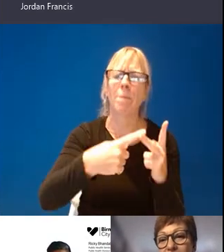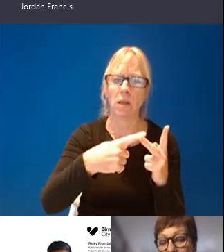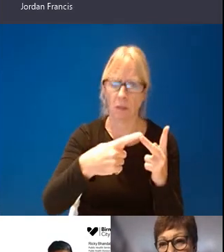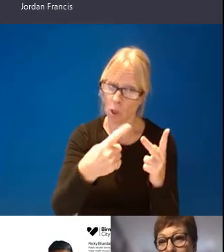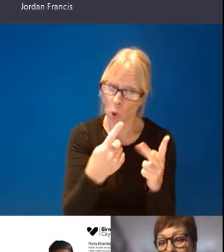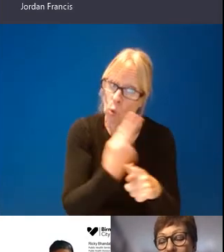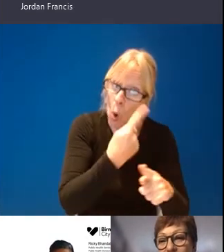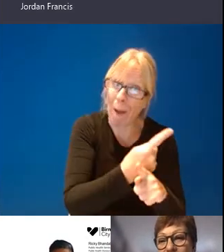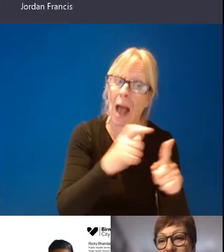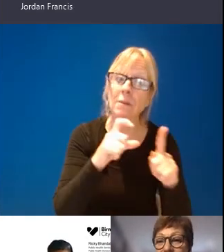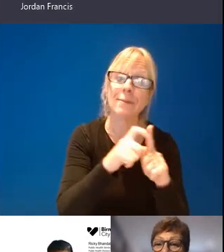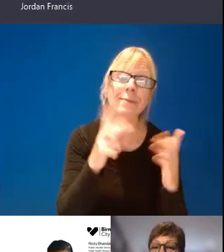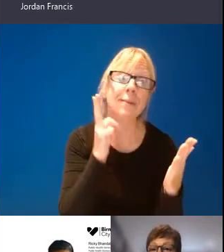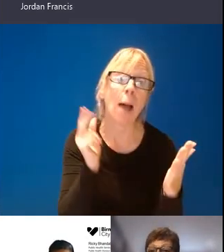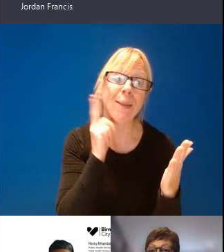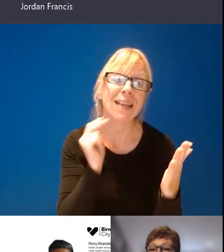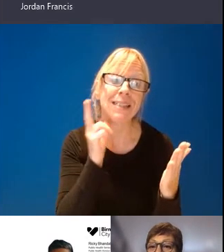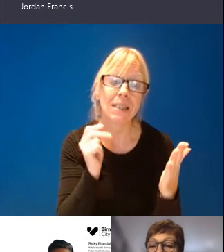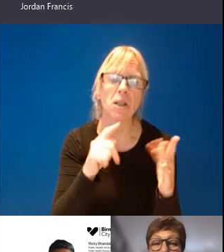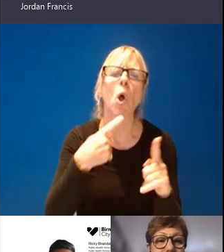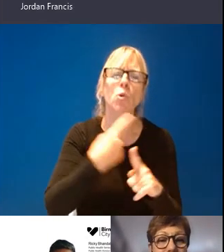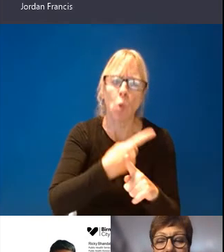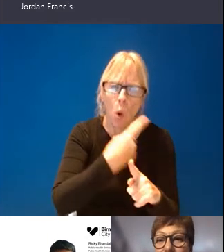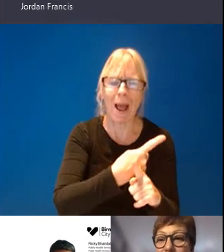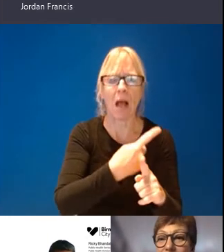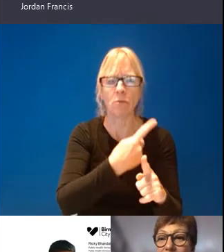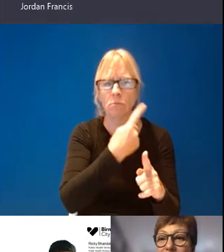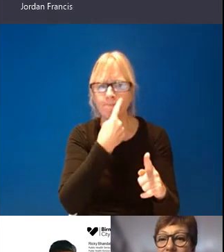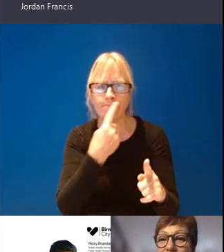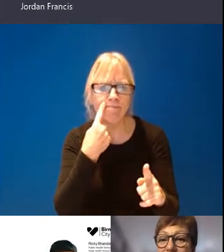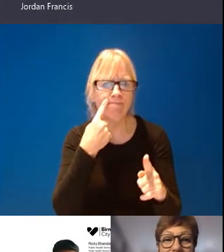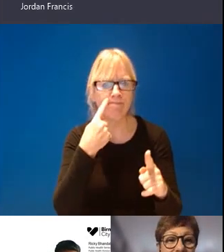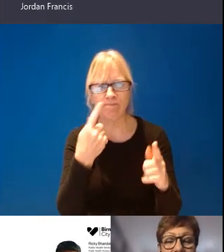well. Yeah. Yep.